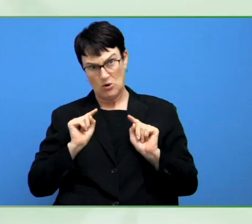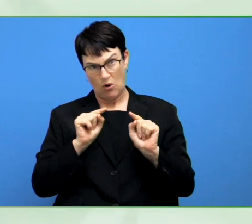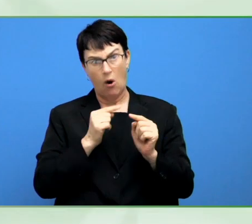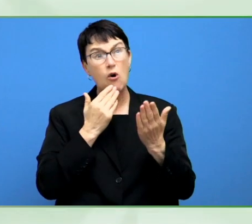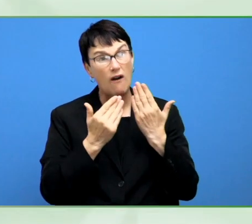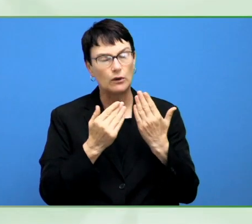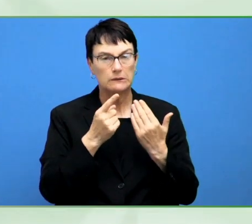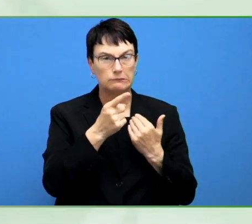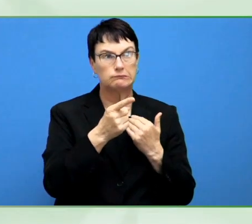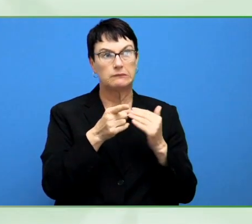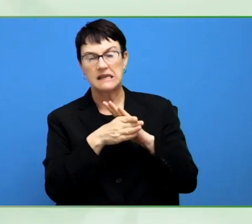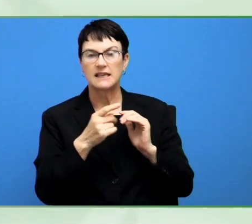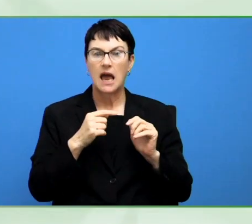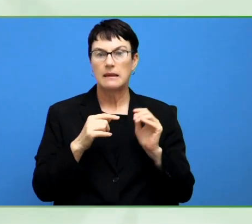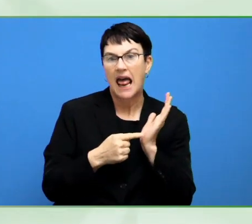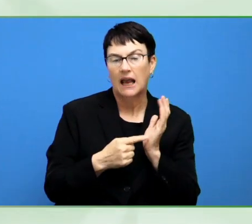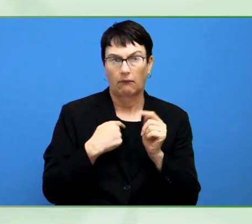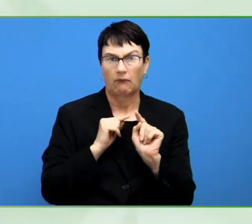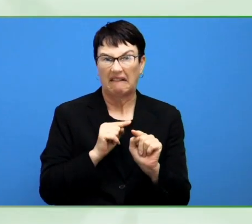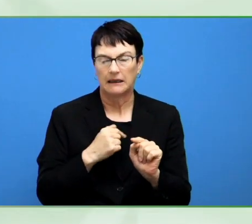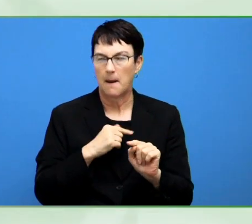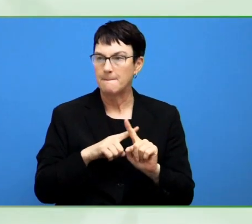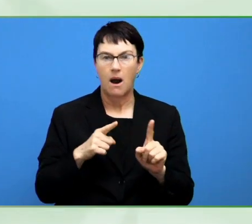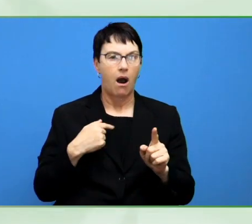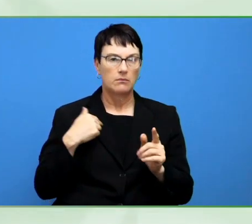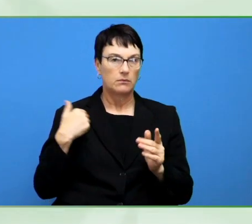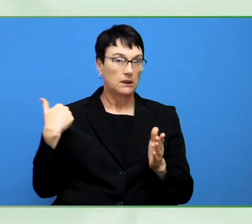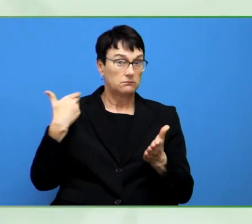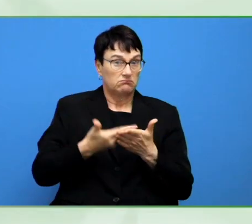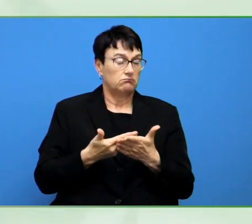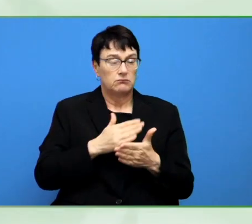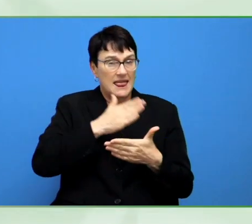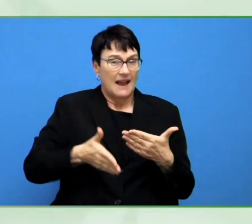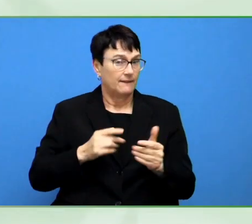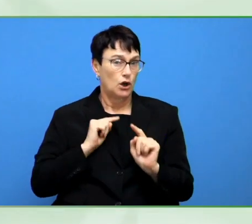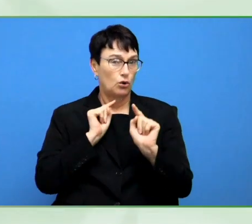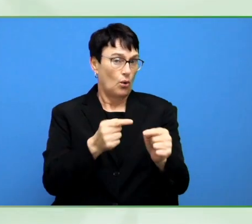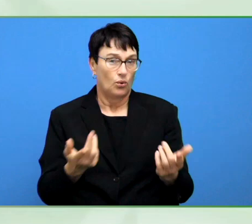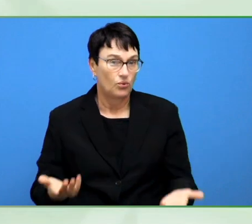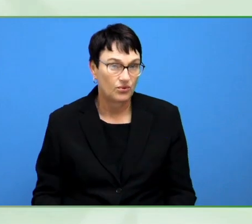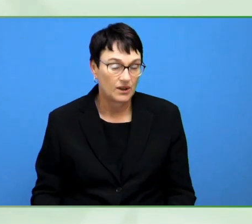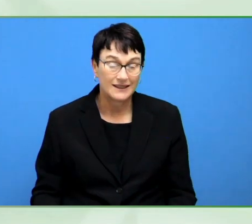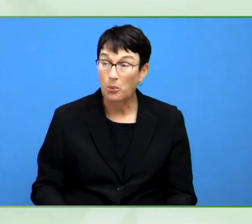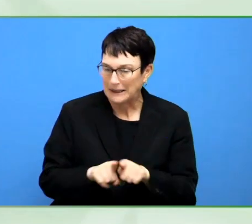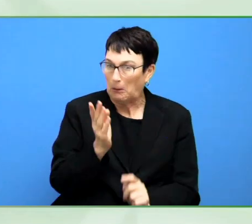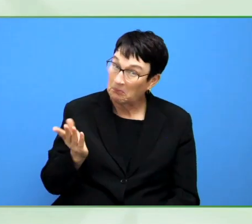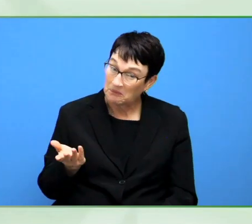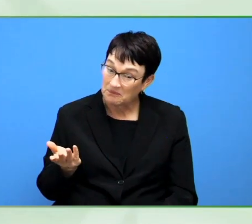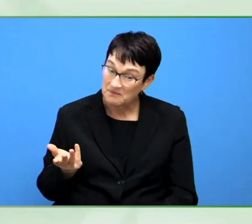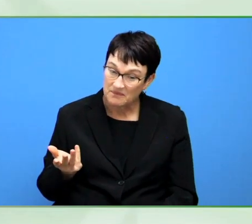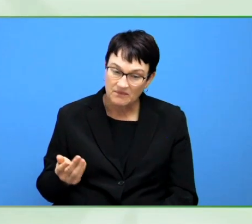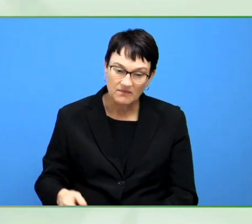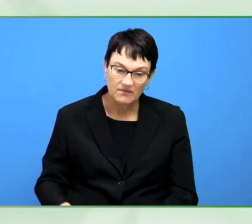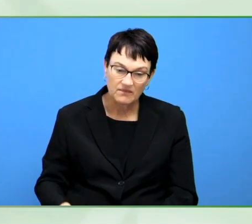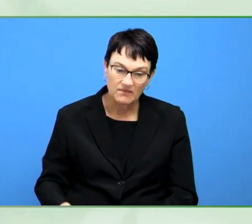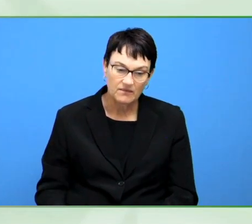Sigfjon, how many years have you been doing this audit work? Maybe a decade or? Yeah, like 12 years. 12 okay,